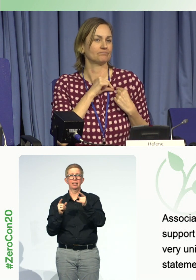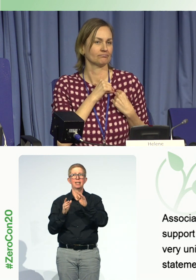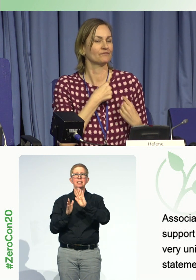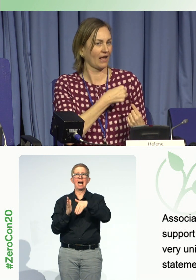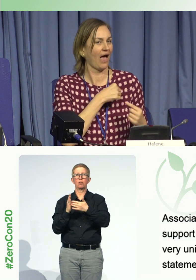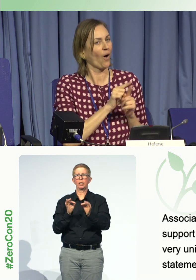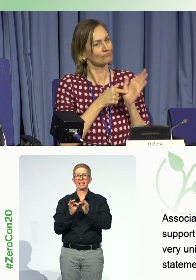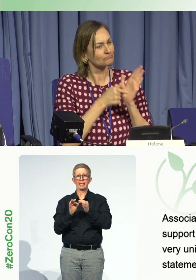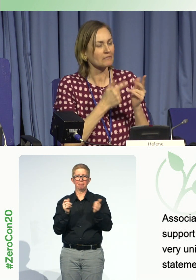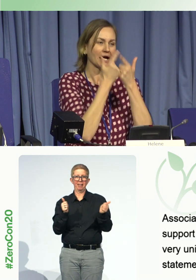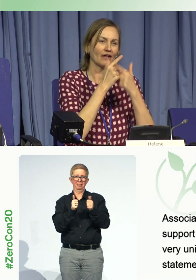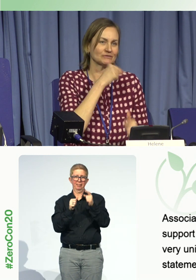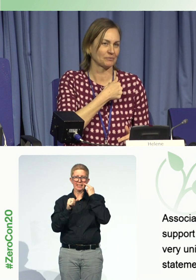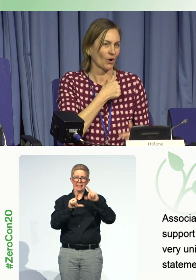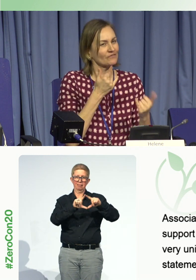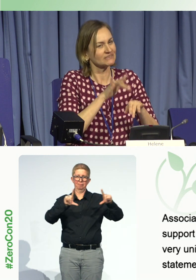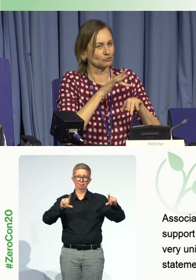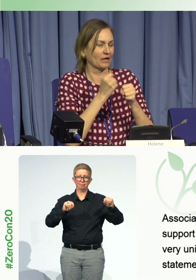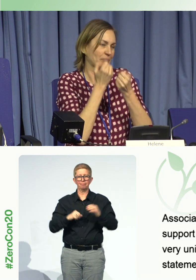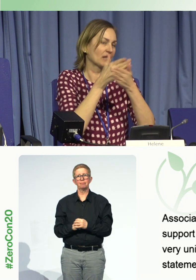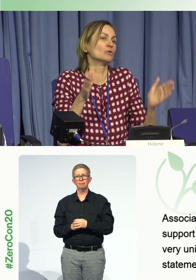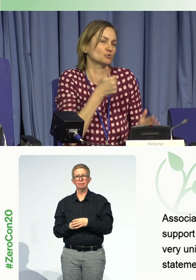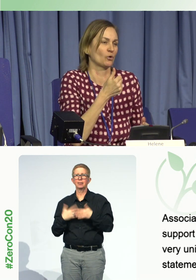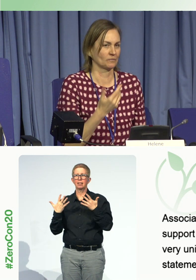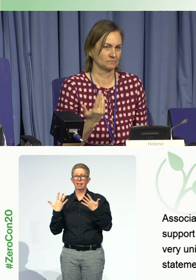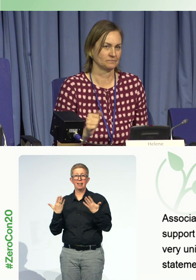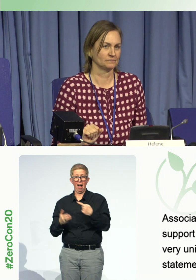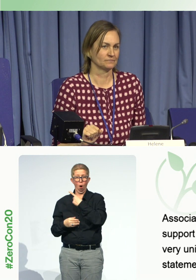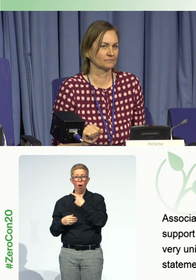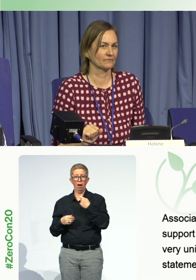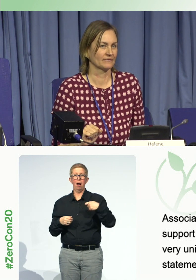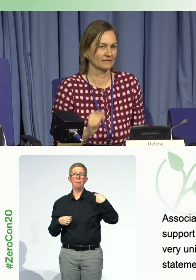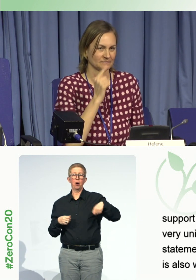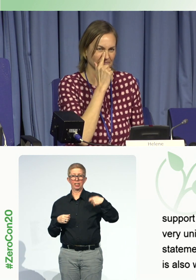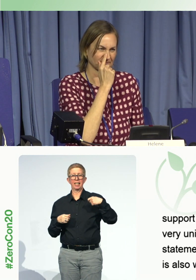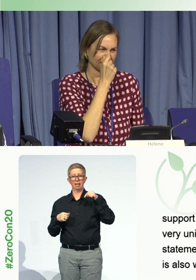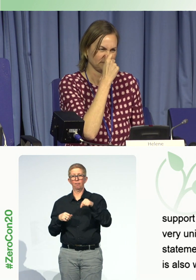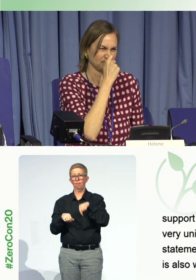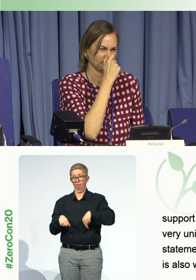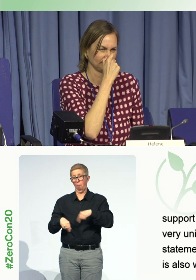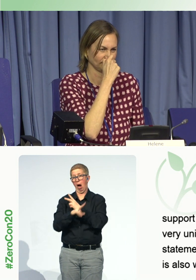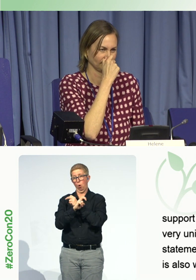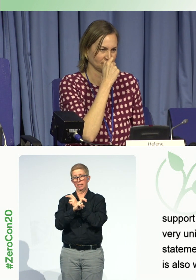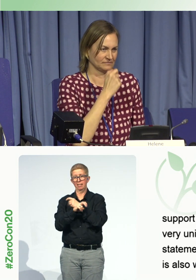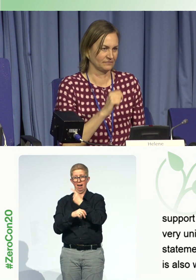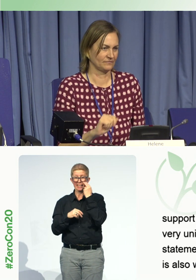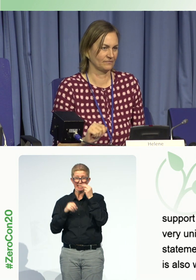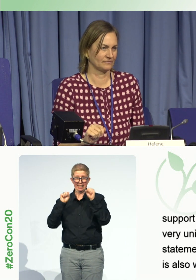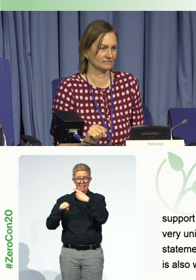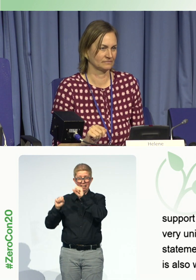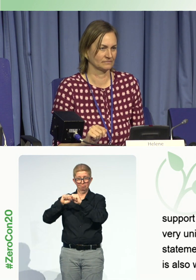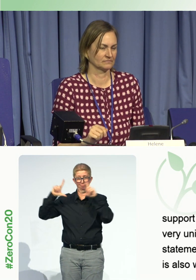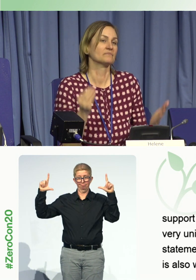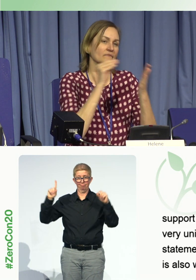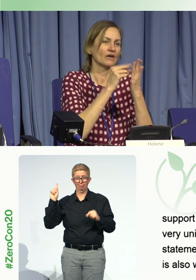who's also wearing the turquoise ribbon as a sign of his support.